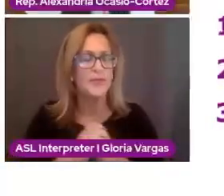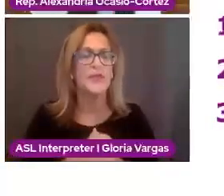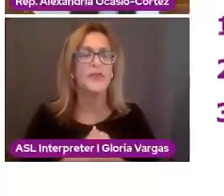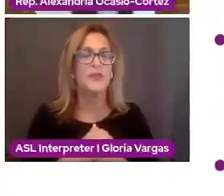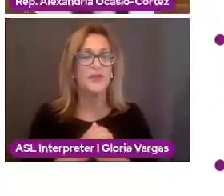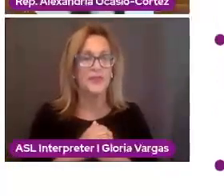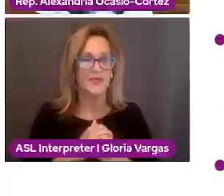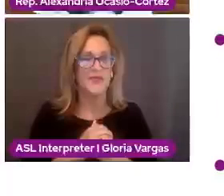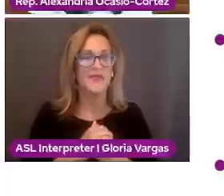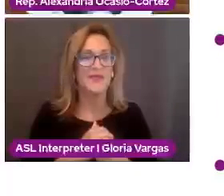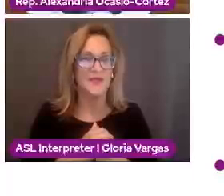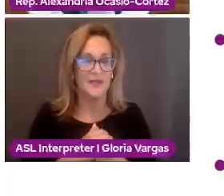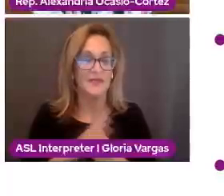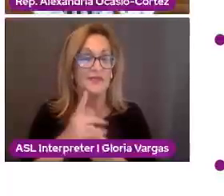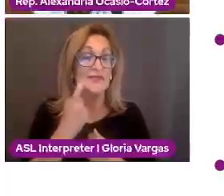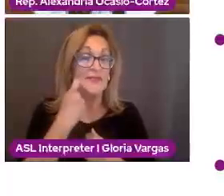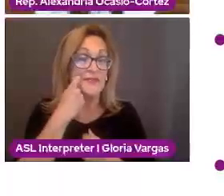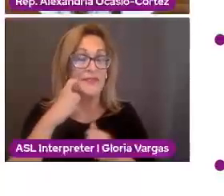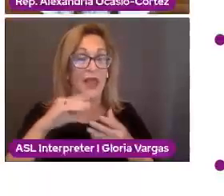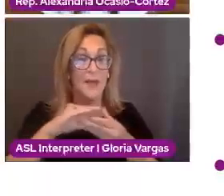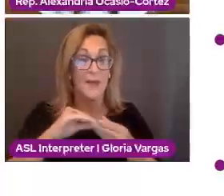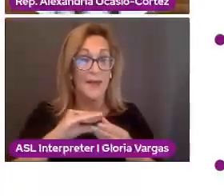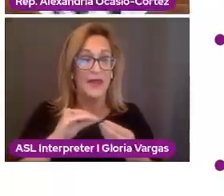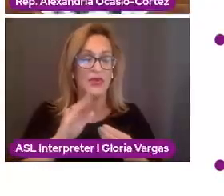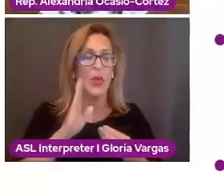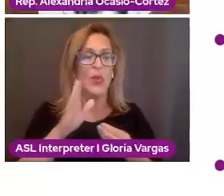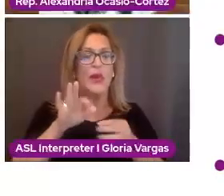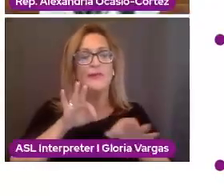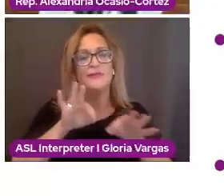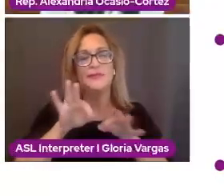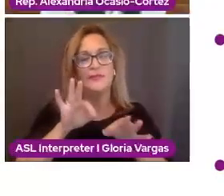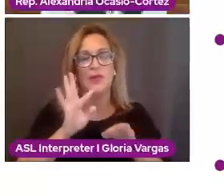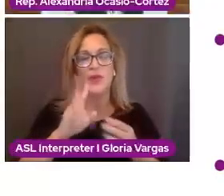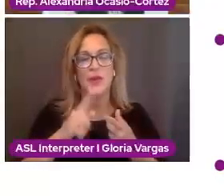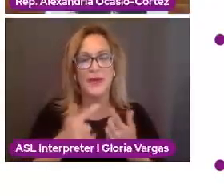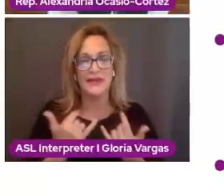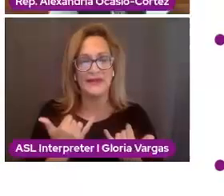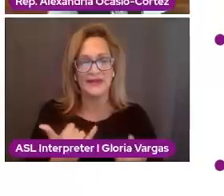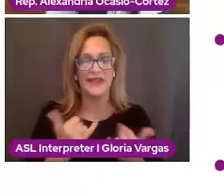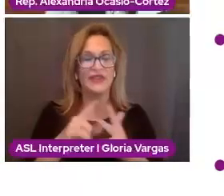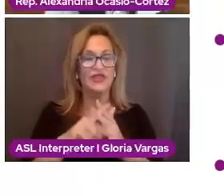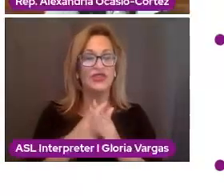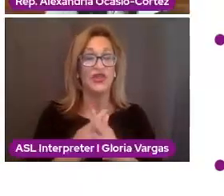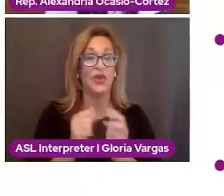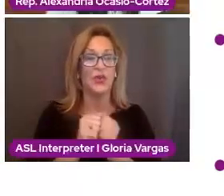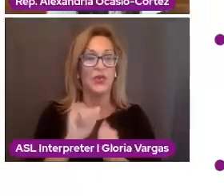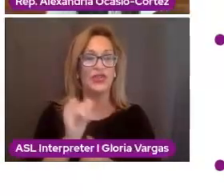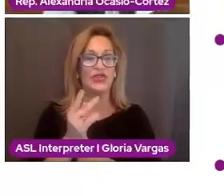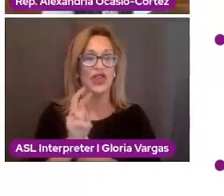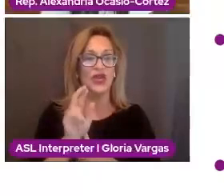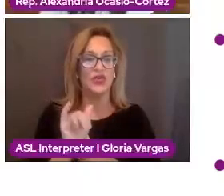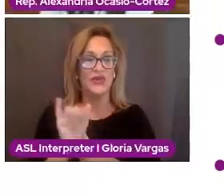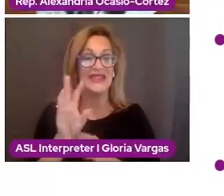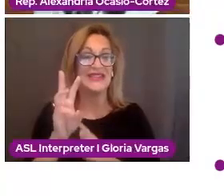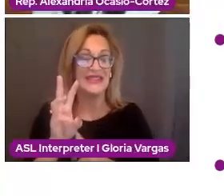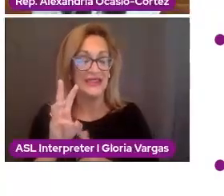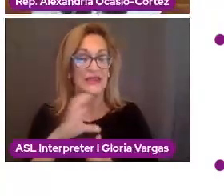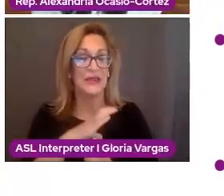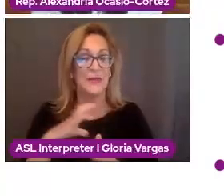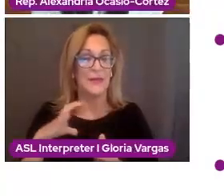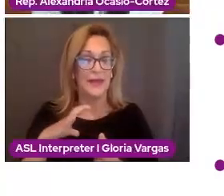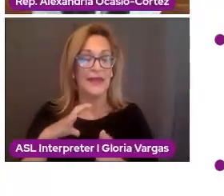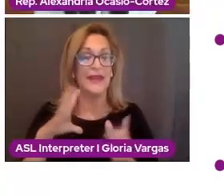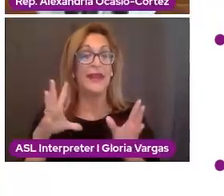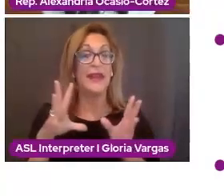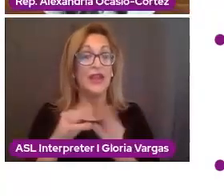as what was mentioned earlier, what we're going to be discussing today, I'm going to start off with the January 6th committee hearing update. Then we're going to go